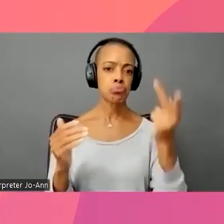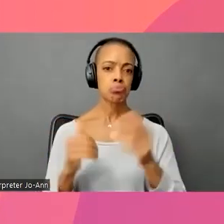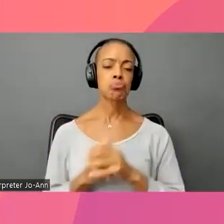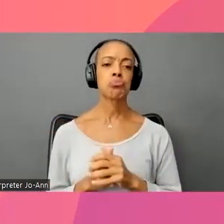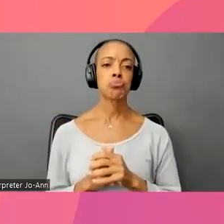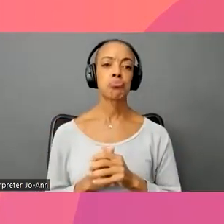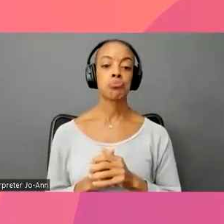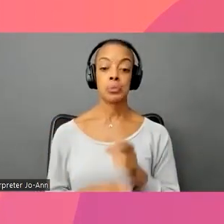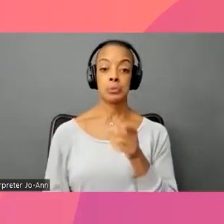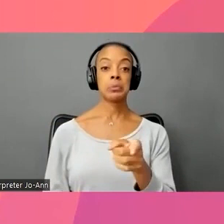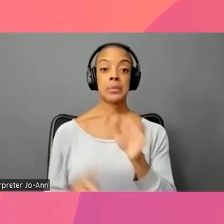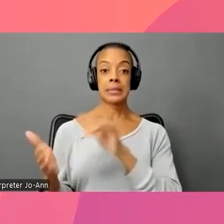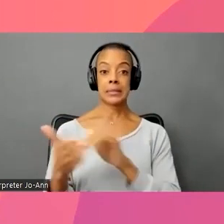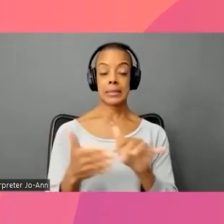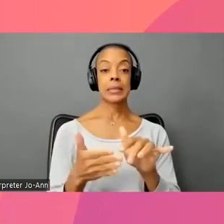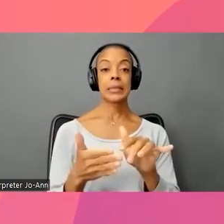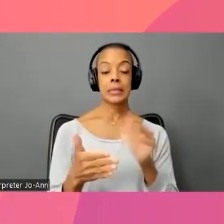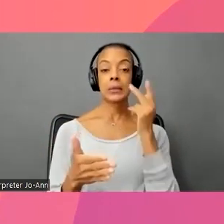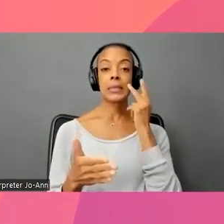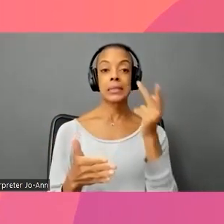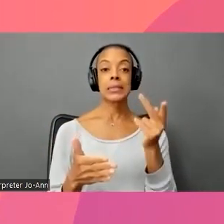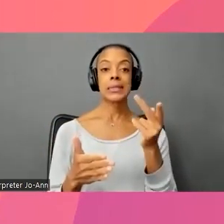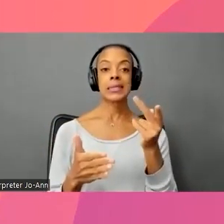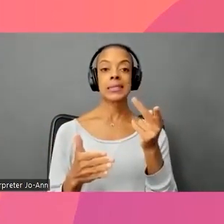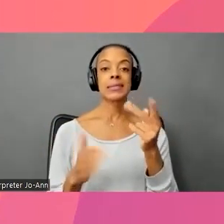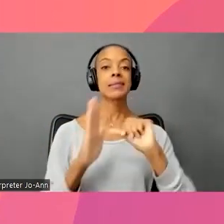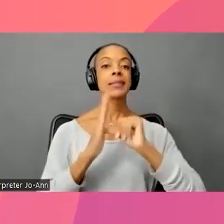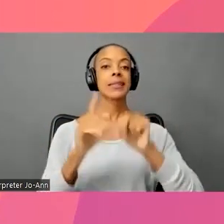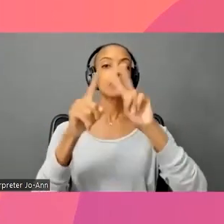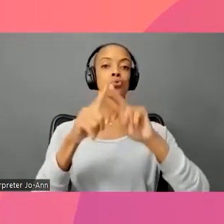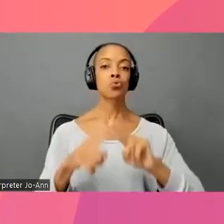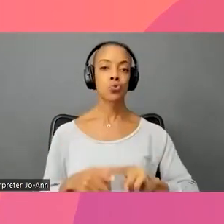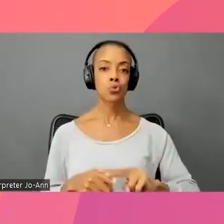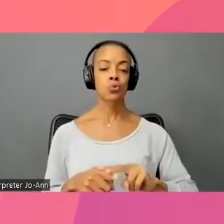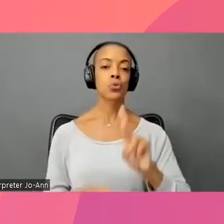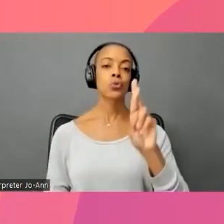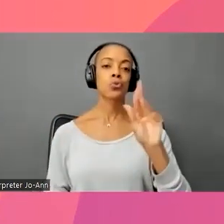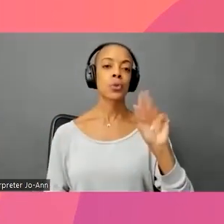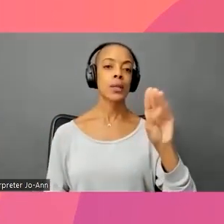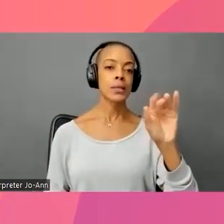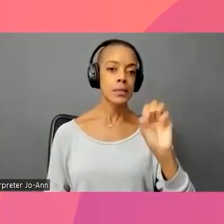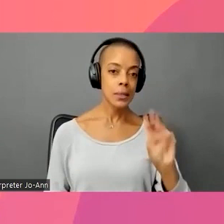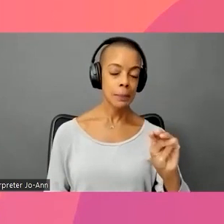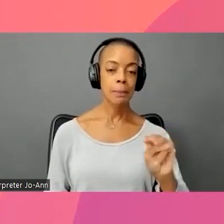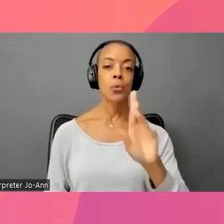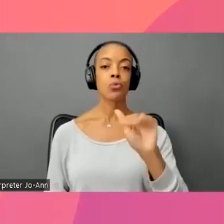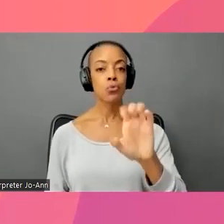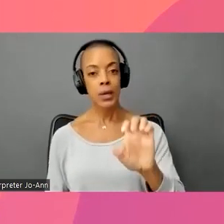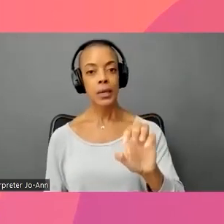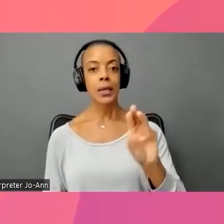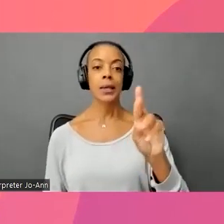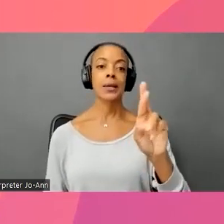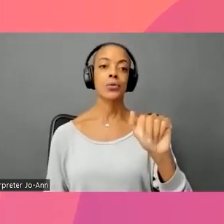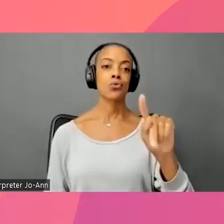this protocol, you can also find key terms such as racism, race, racialization,